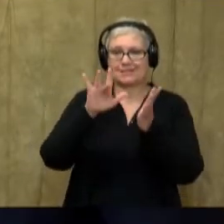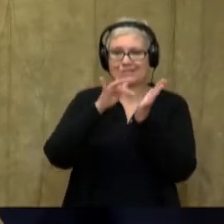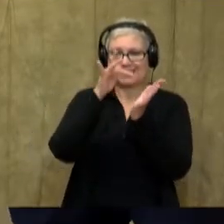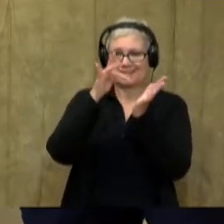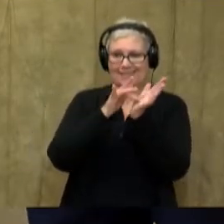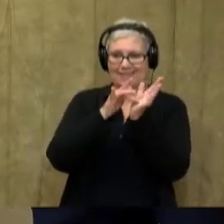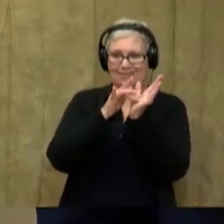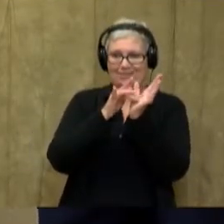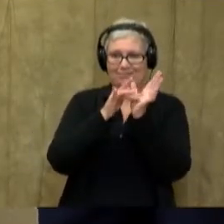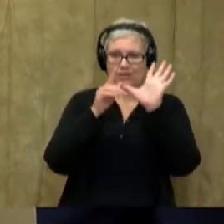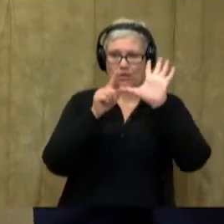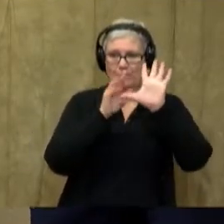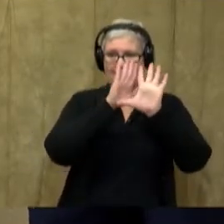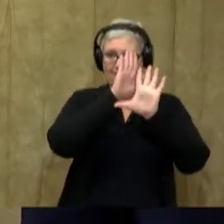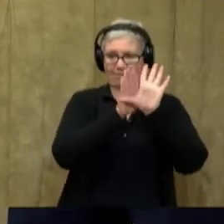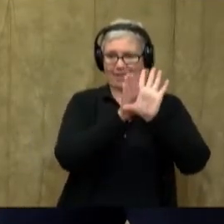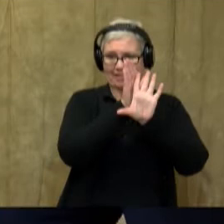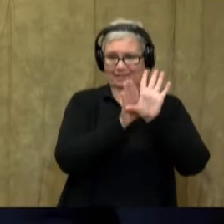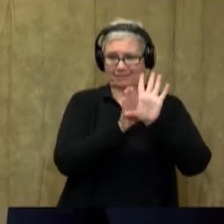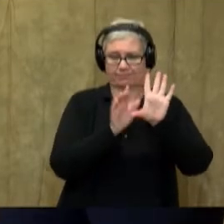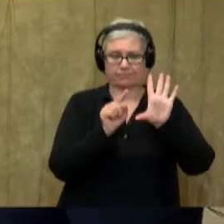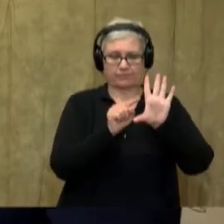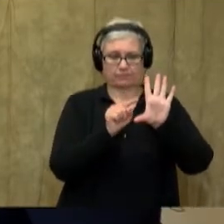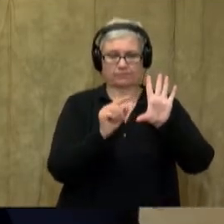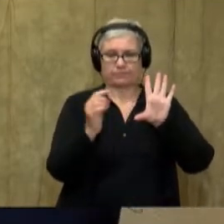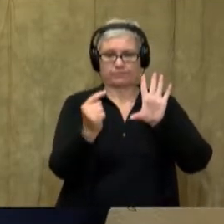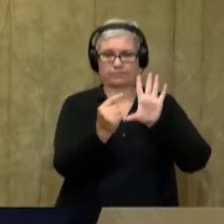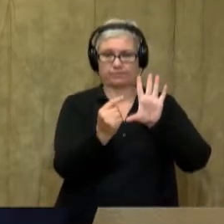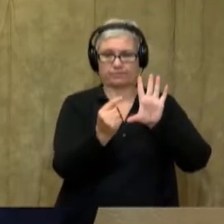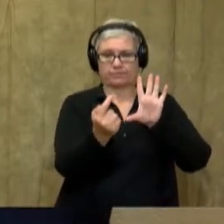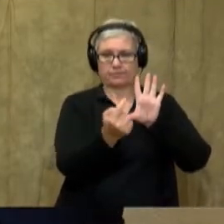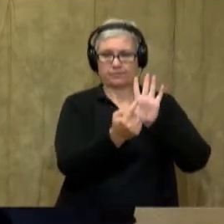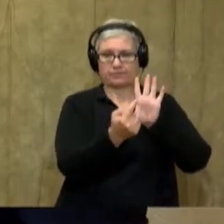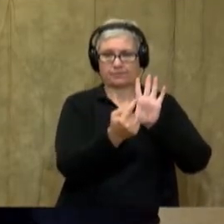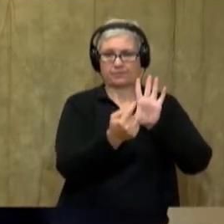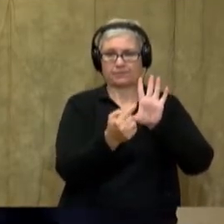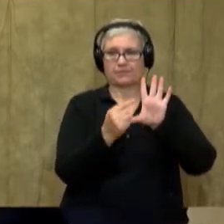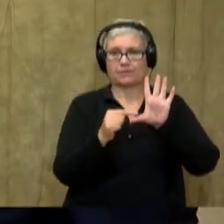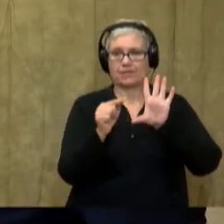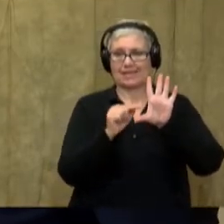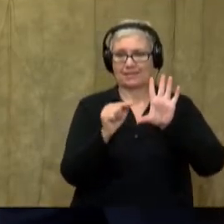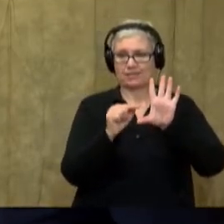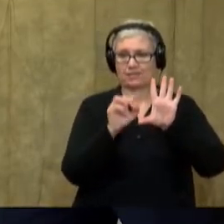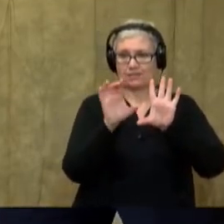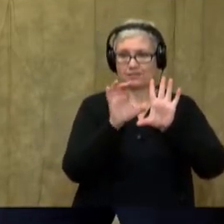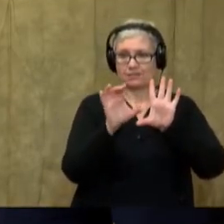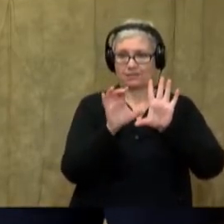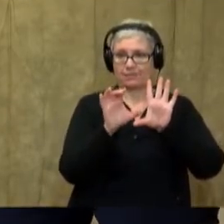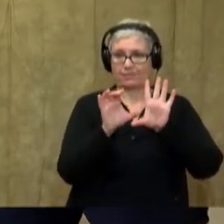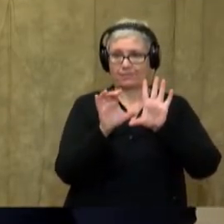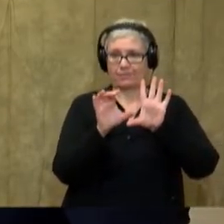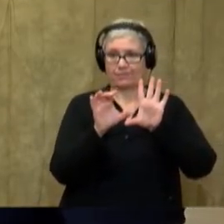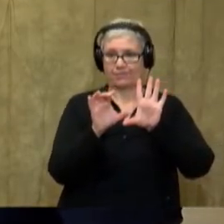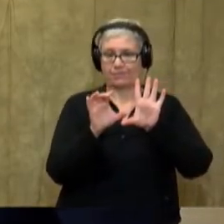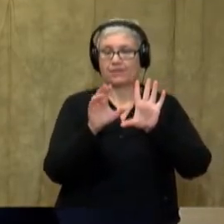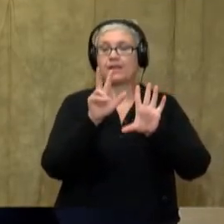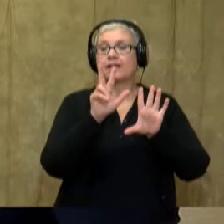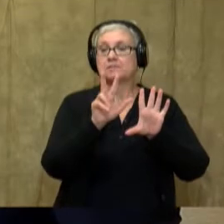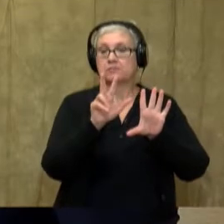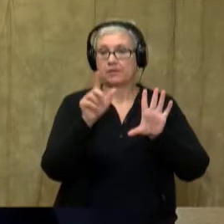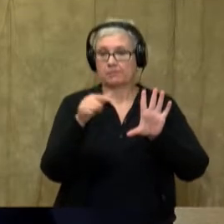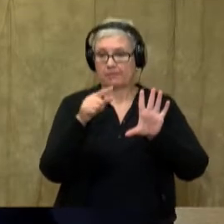square on each face. And in this particular case with the 5 by 5 by 5, that center square has dimensions of a 3 by